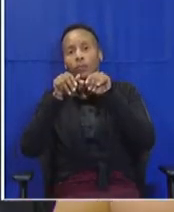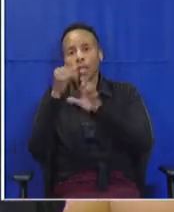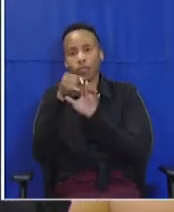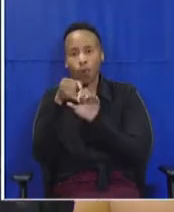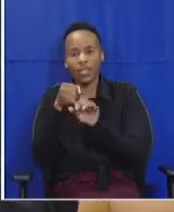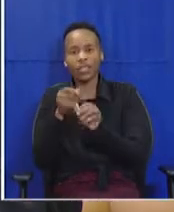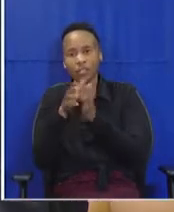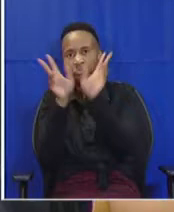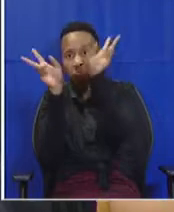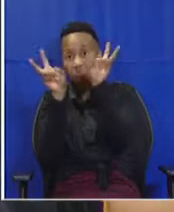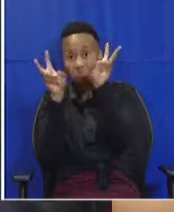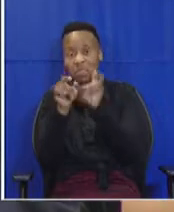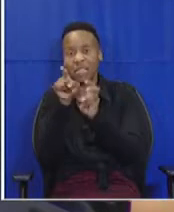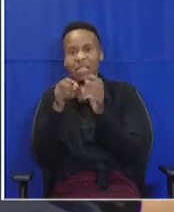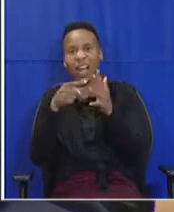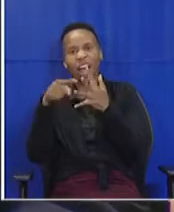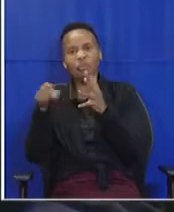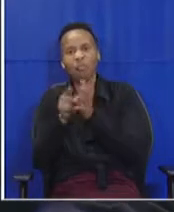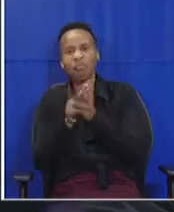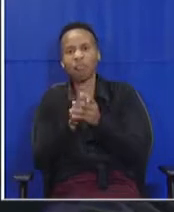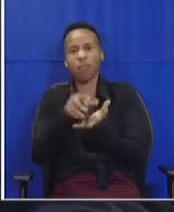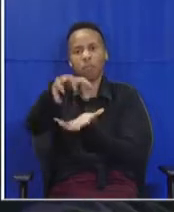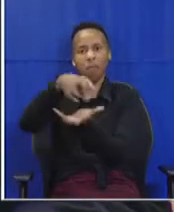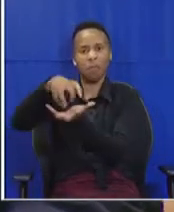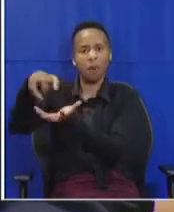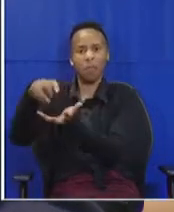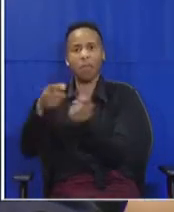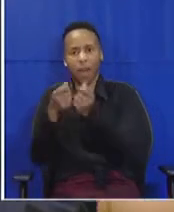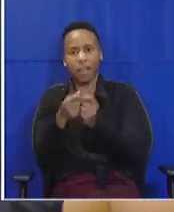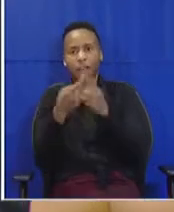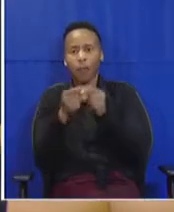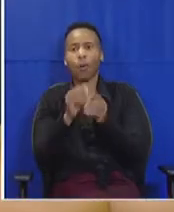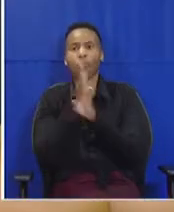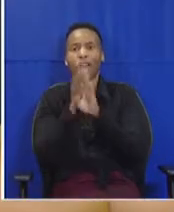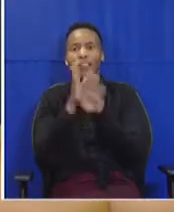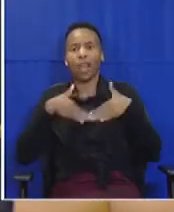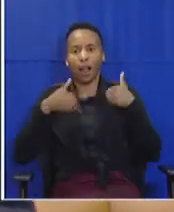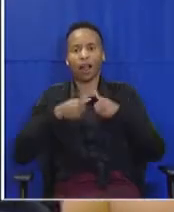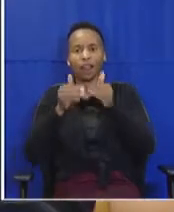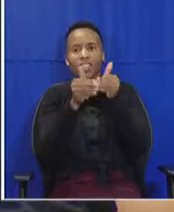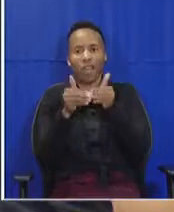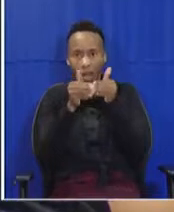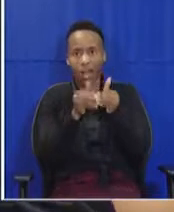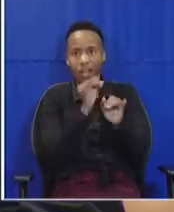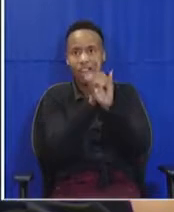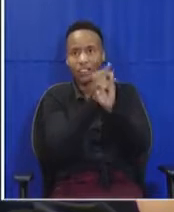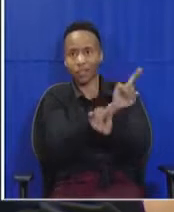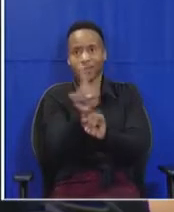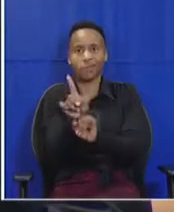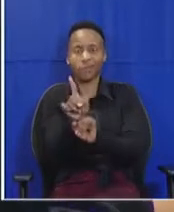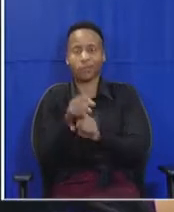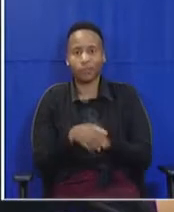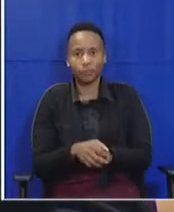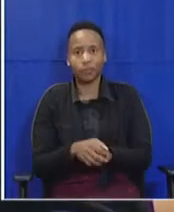of expropriation without compensation for the private healthcare industry, close quote. Now, Honorable